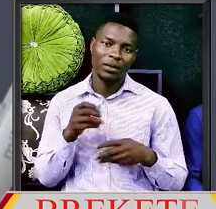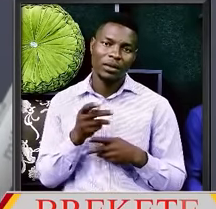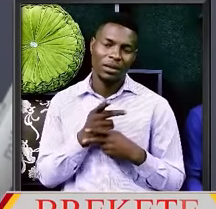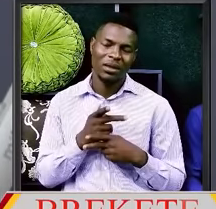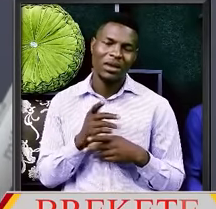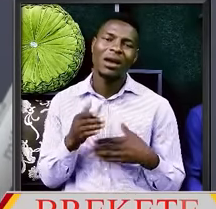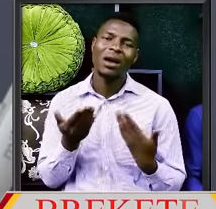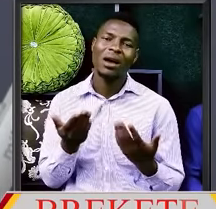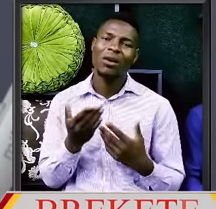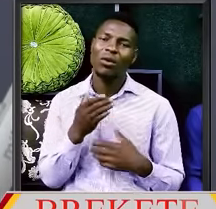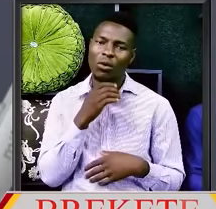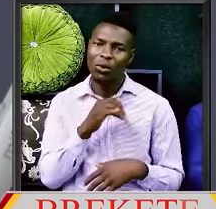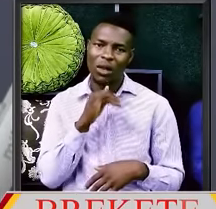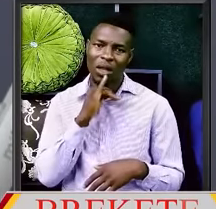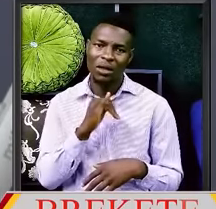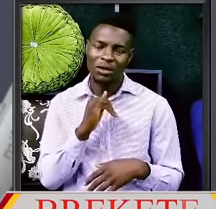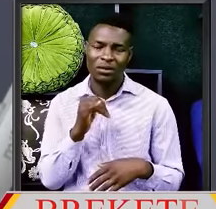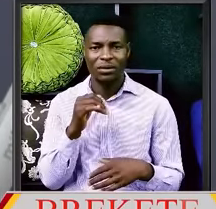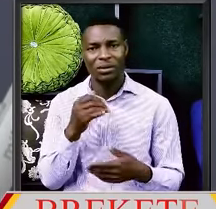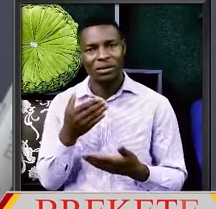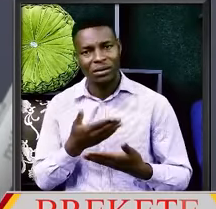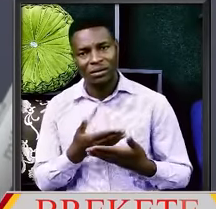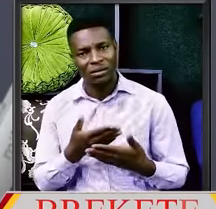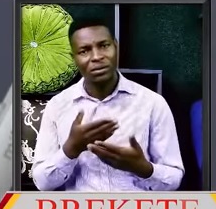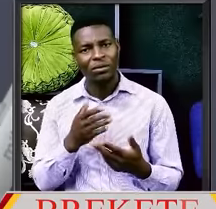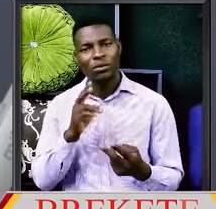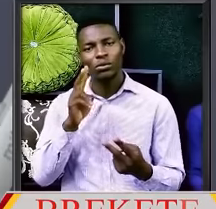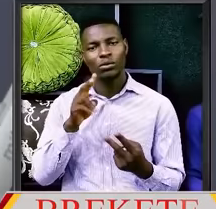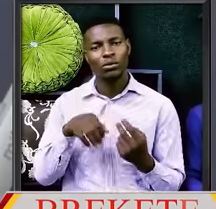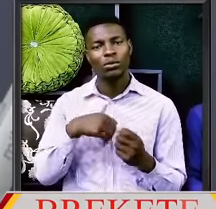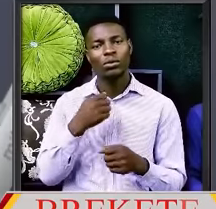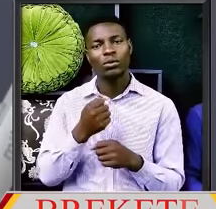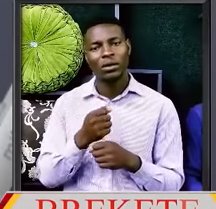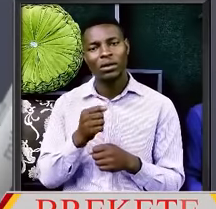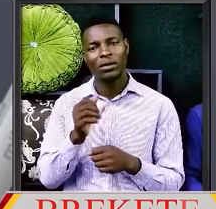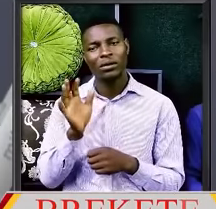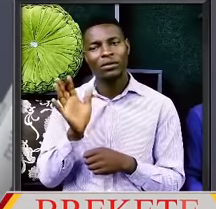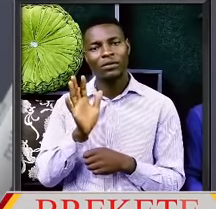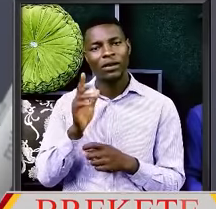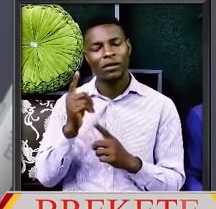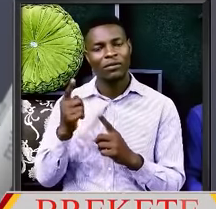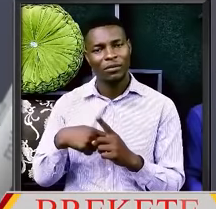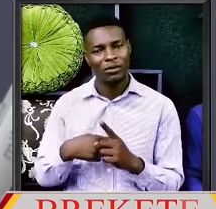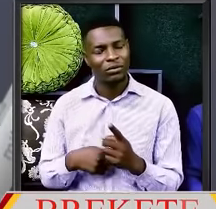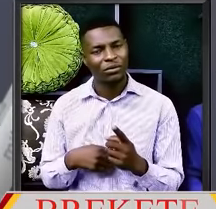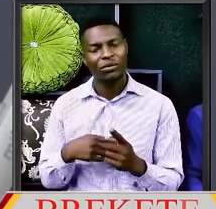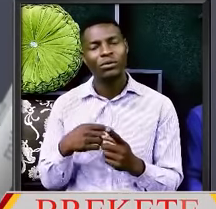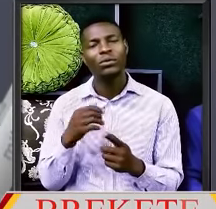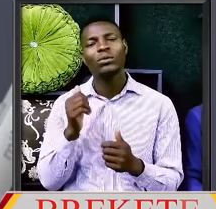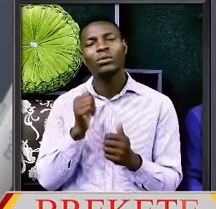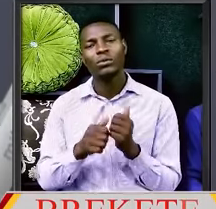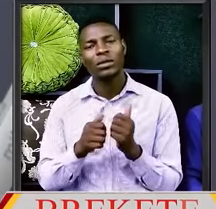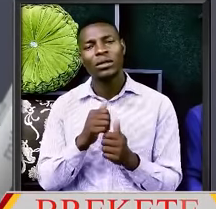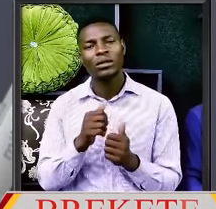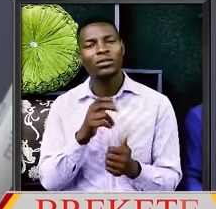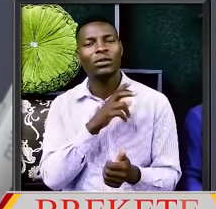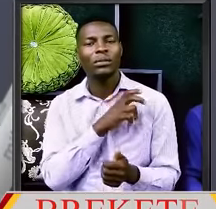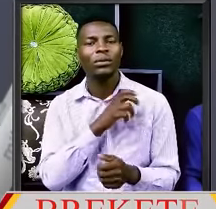is the king? 2 years now. 2 years, 5 months. No mention the name of the police officer, but which command in the